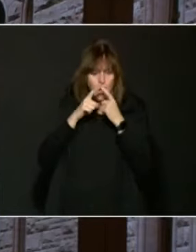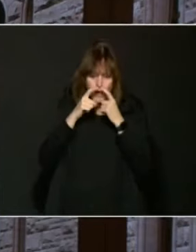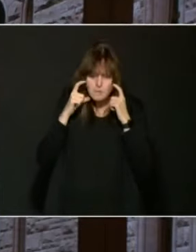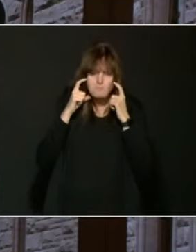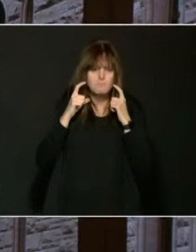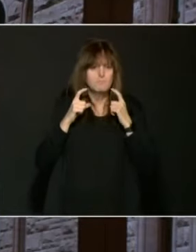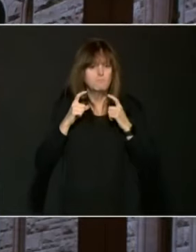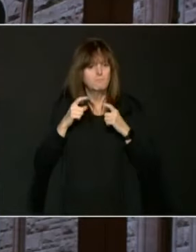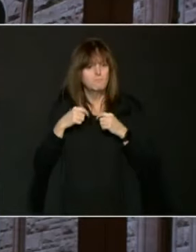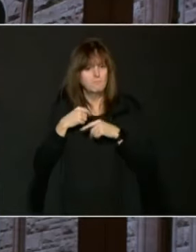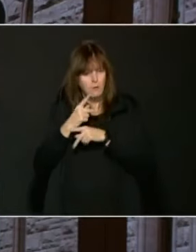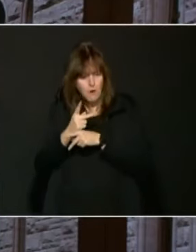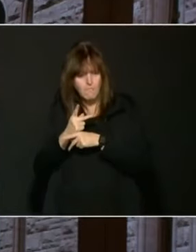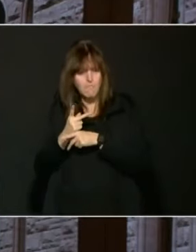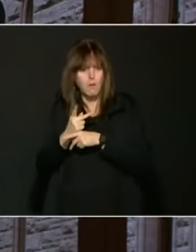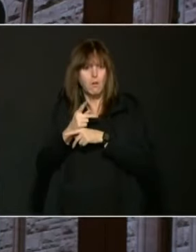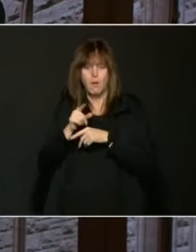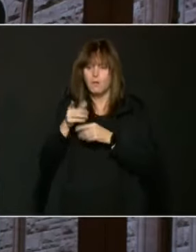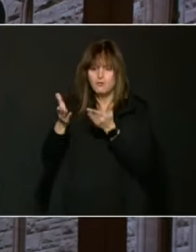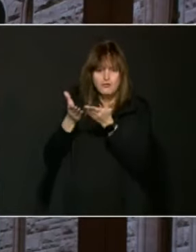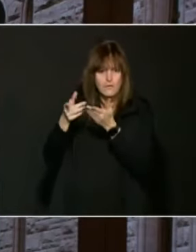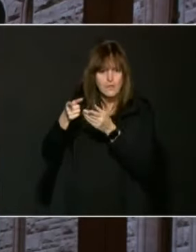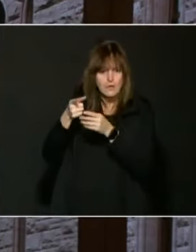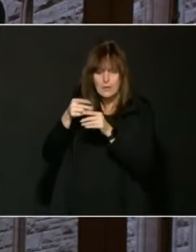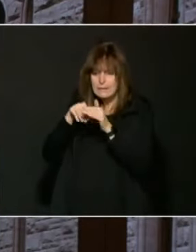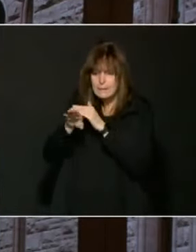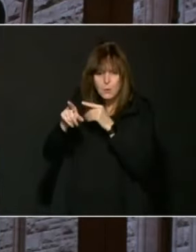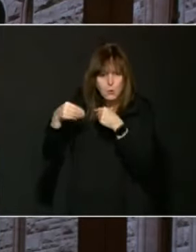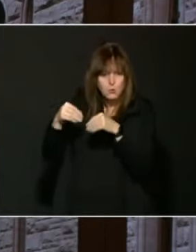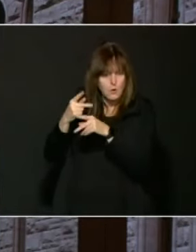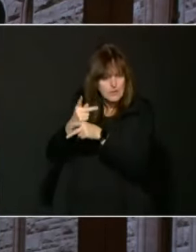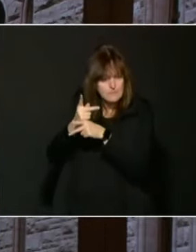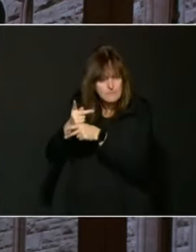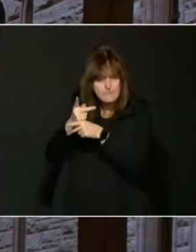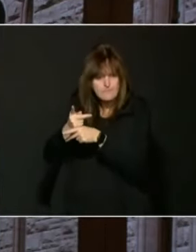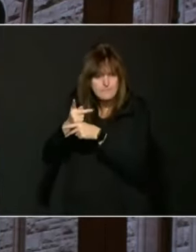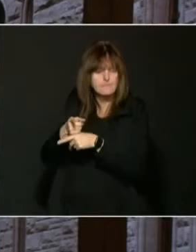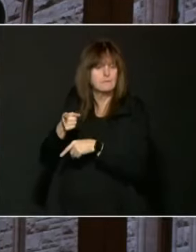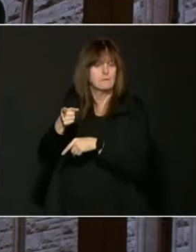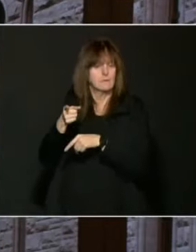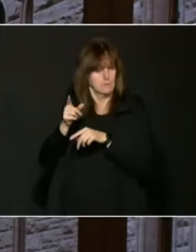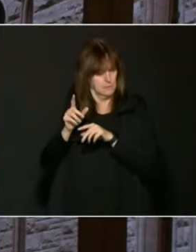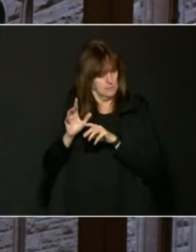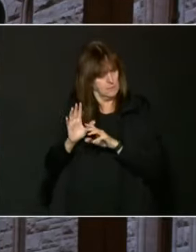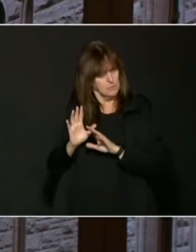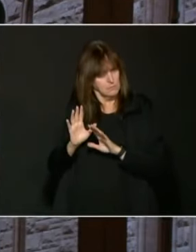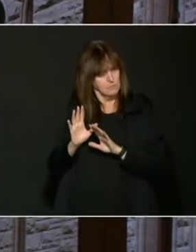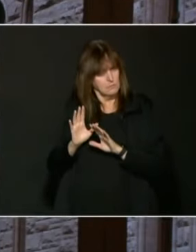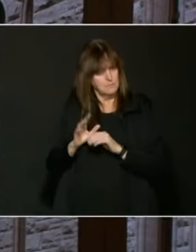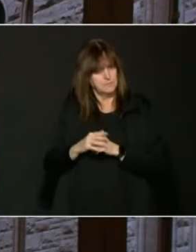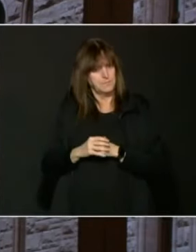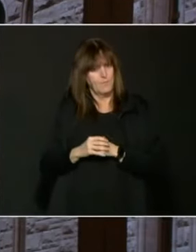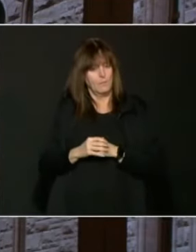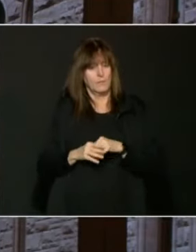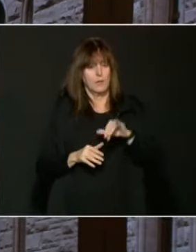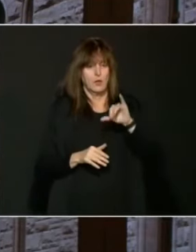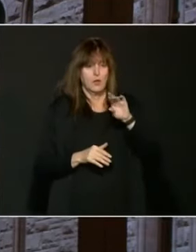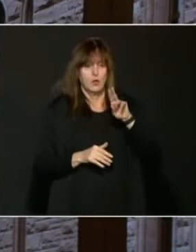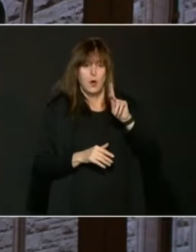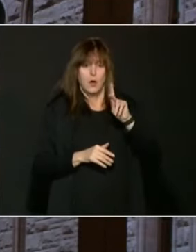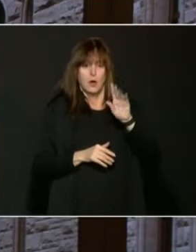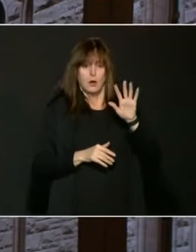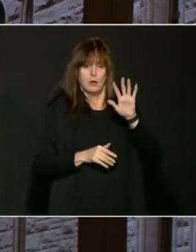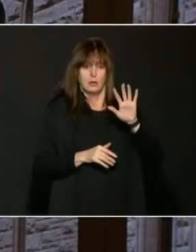those locations in there. And I would add to the aspect that Dr. Kurji was talking about, even with the variants of